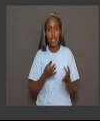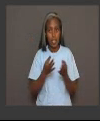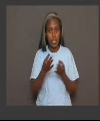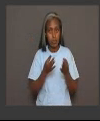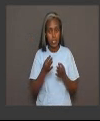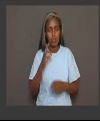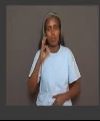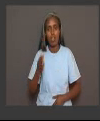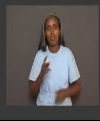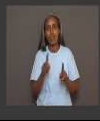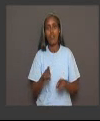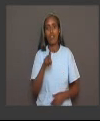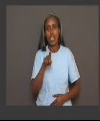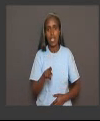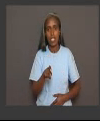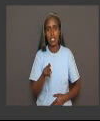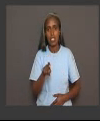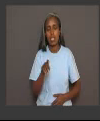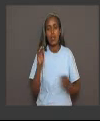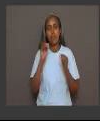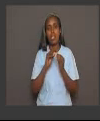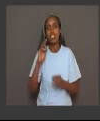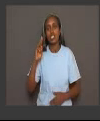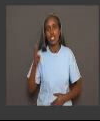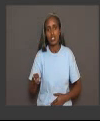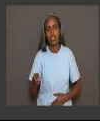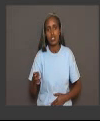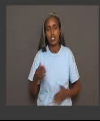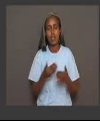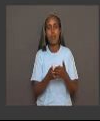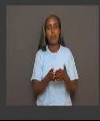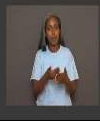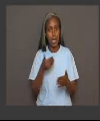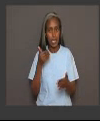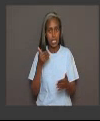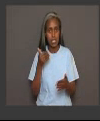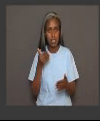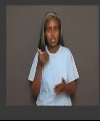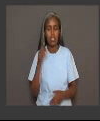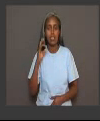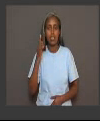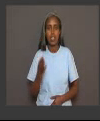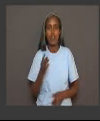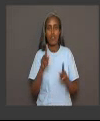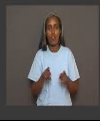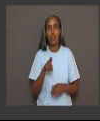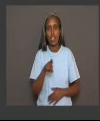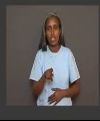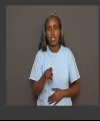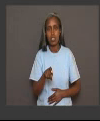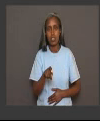f of x plus h minus f of